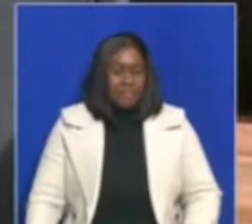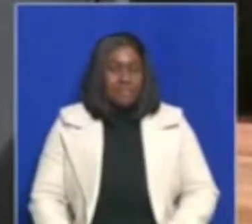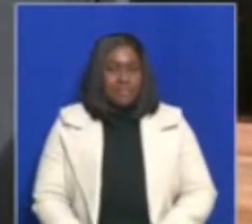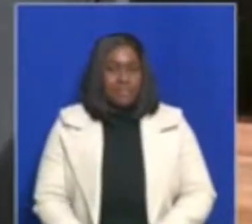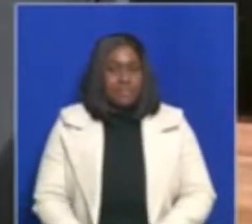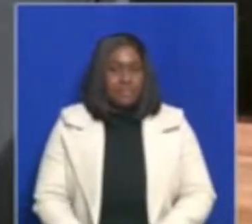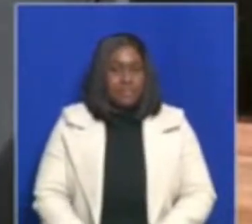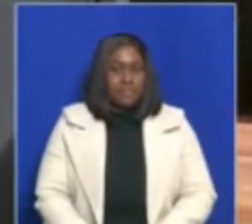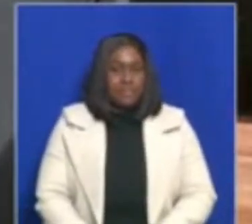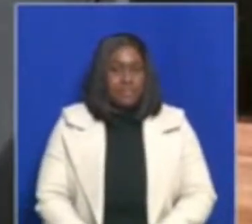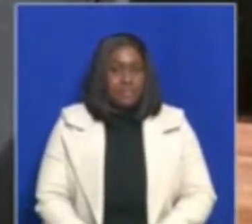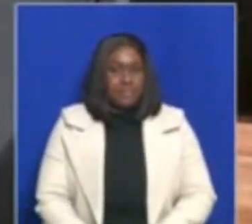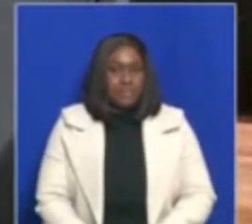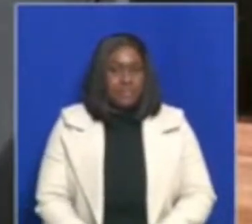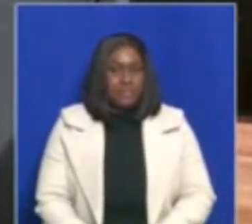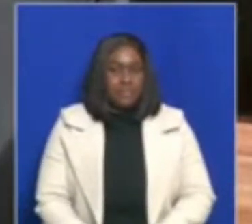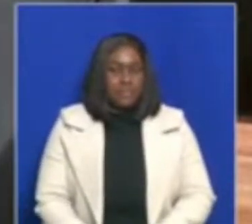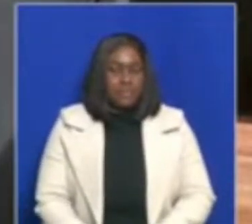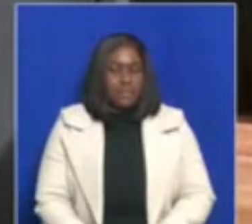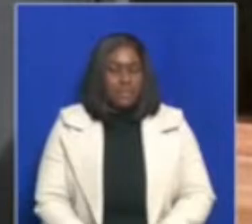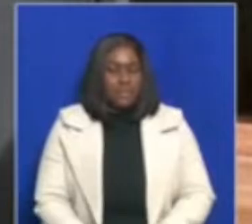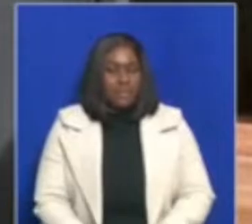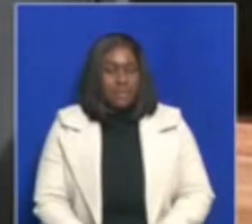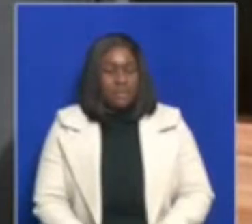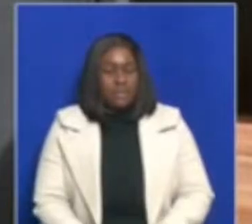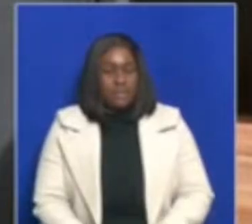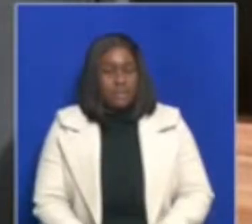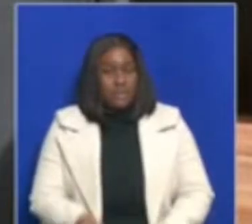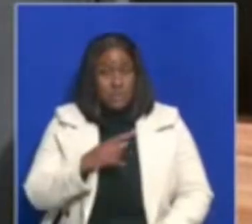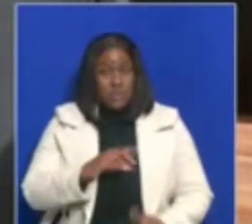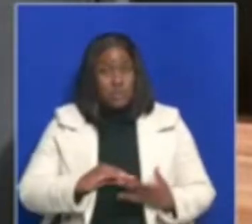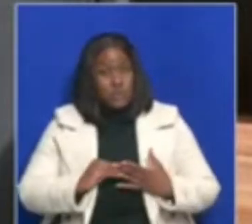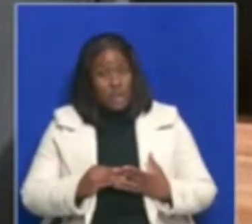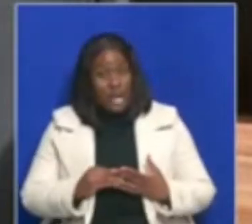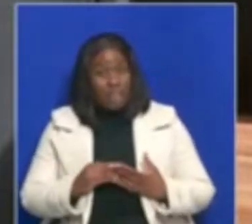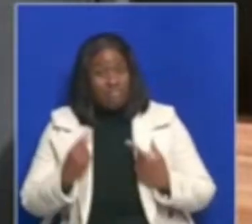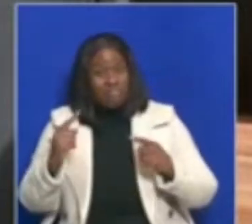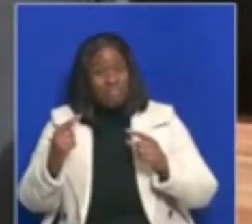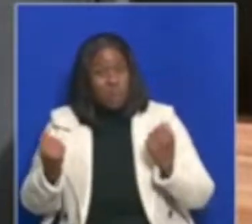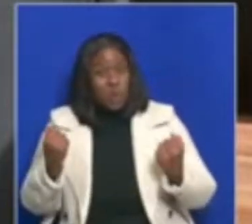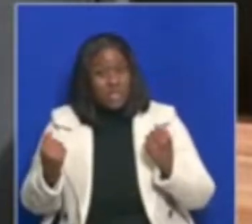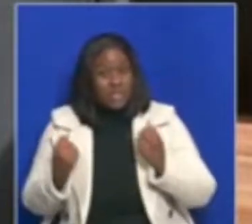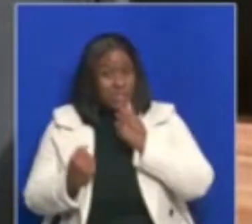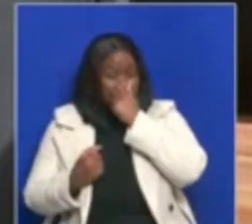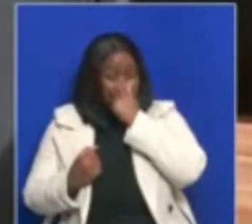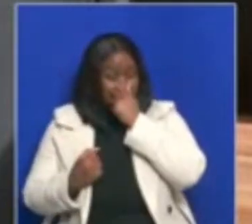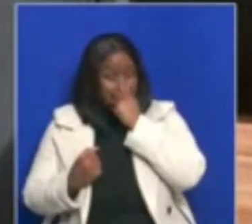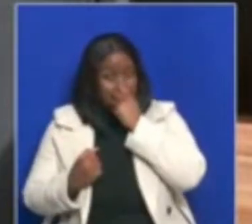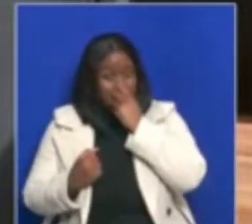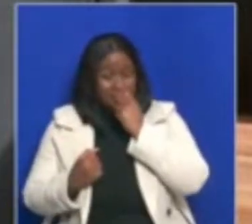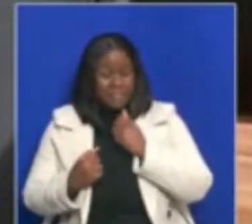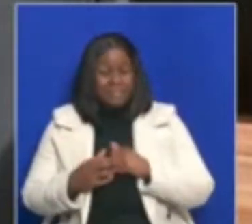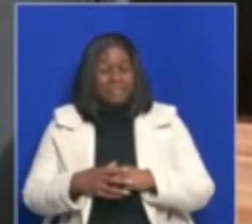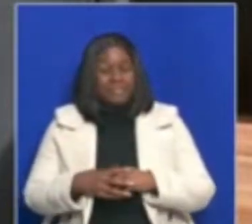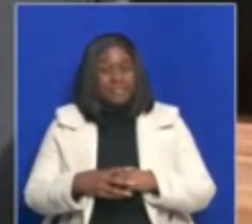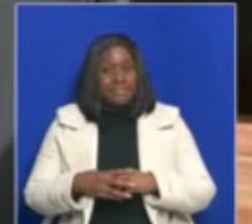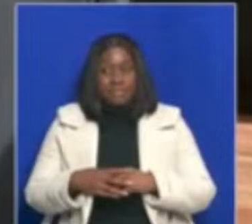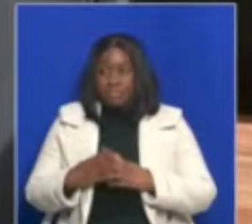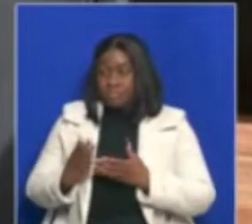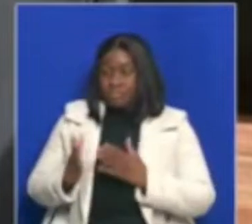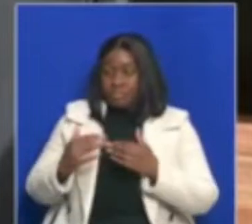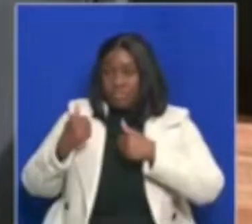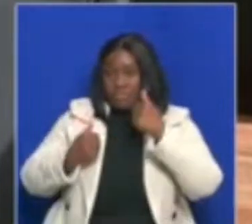pursued attempts to prosecute any commanders who repeatedly contravene Section